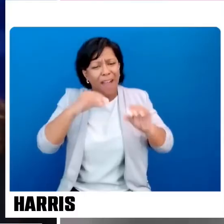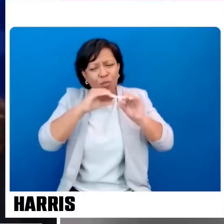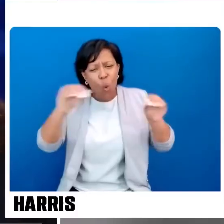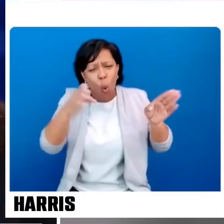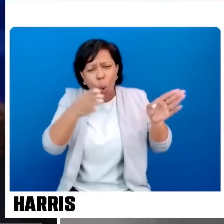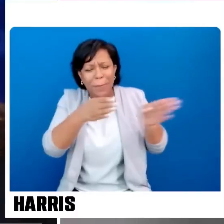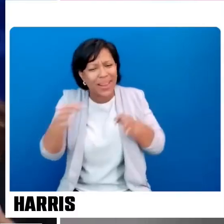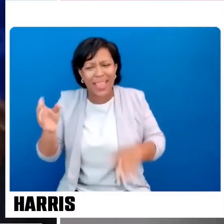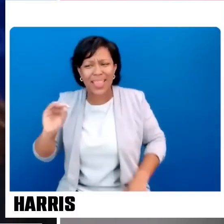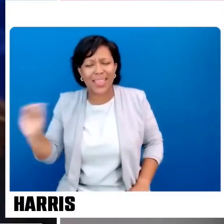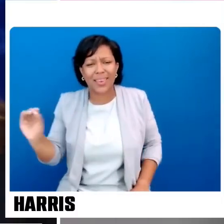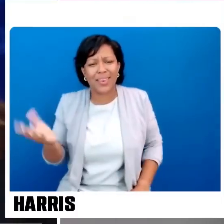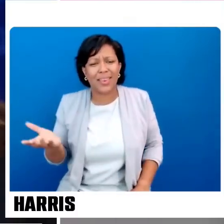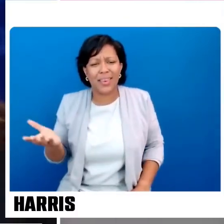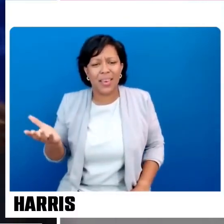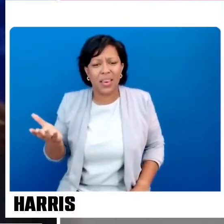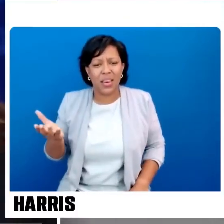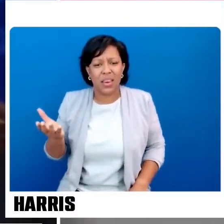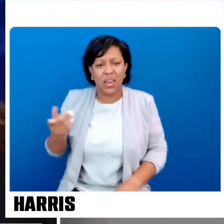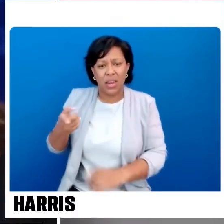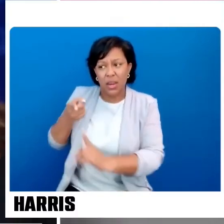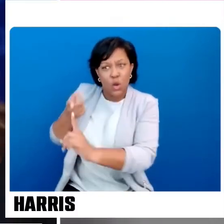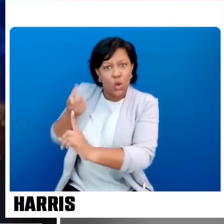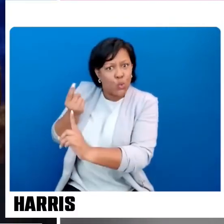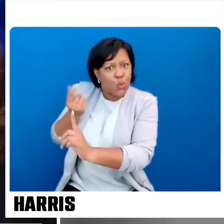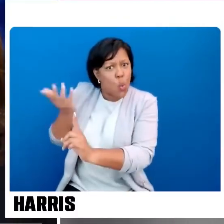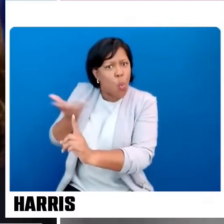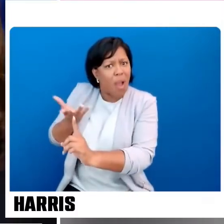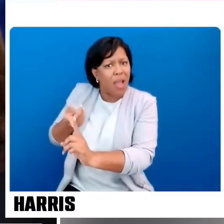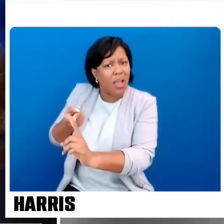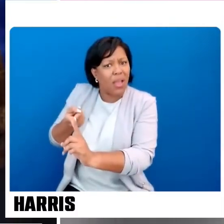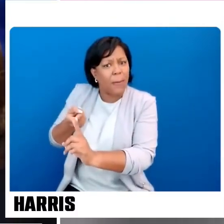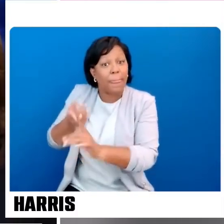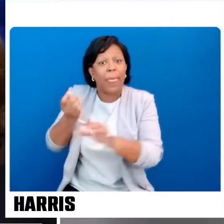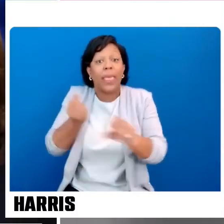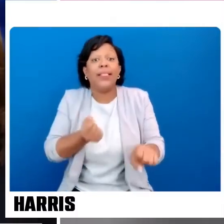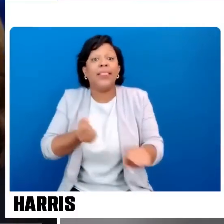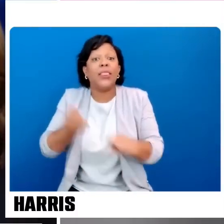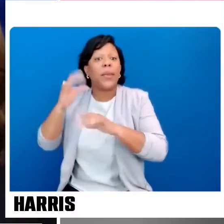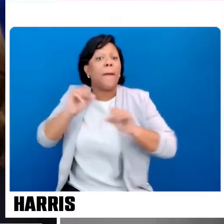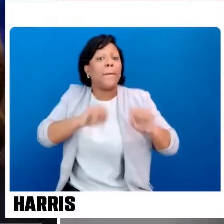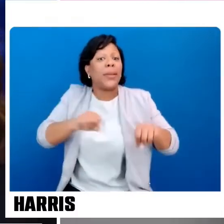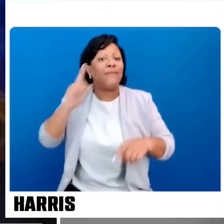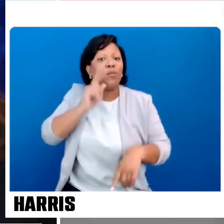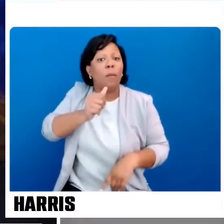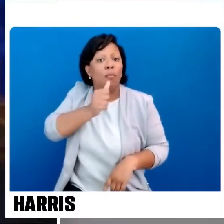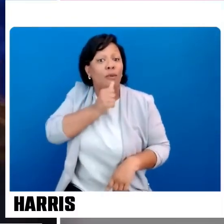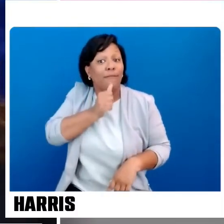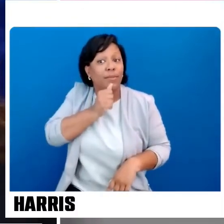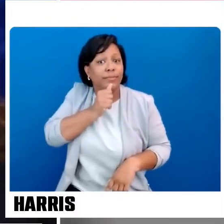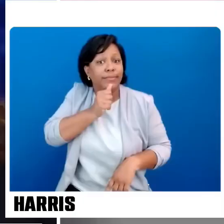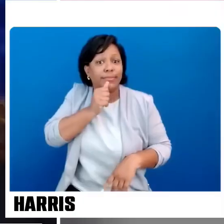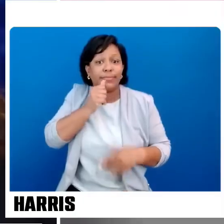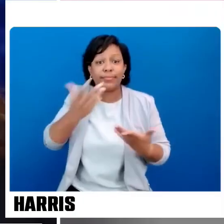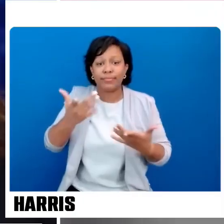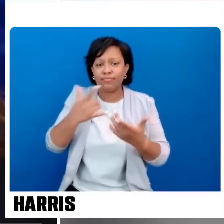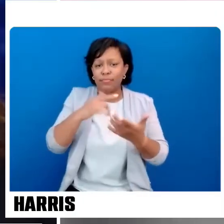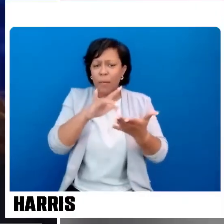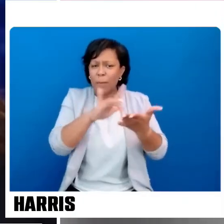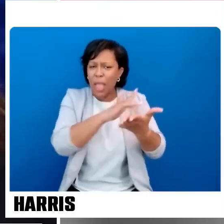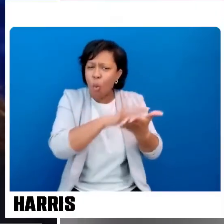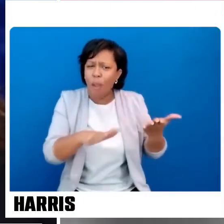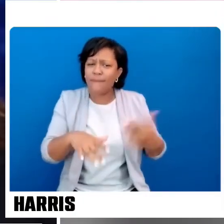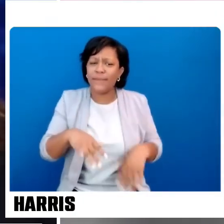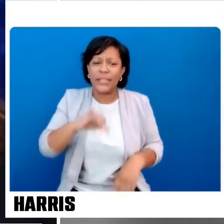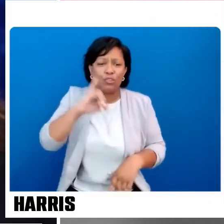of insurance companies to deny people with pre-existing conditions. I don't have to tell the people watching tonight, you remember what that was like? Remember